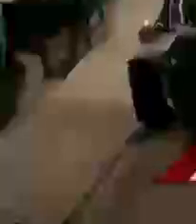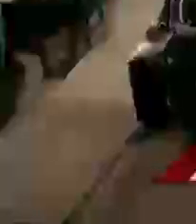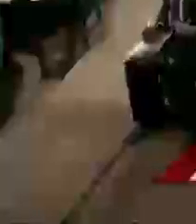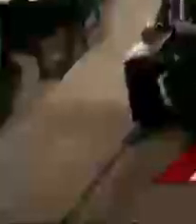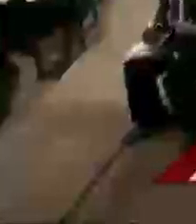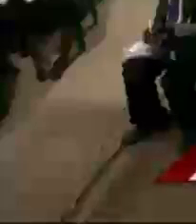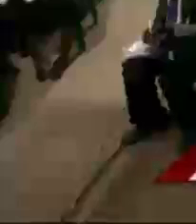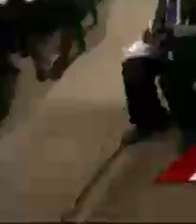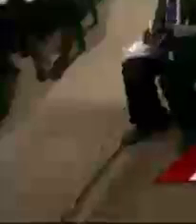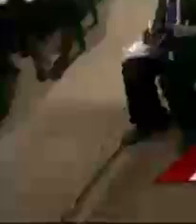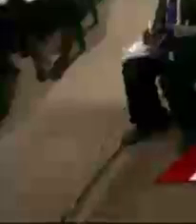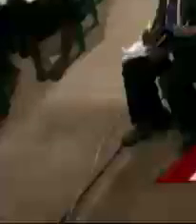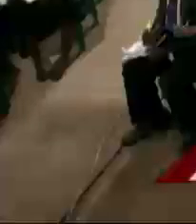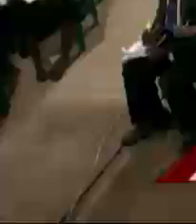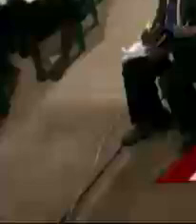John